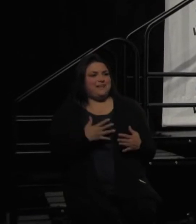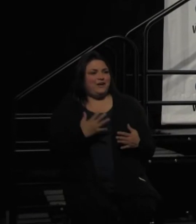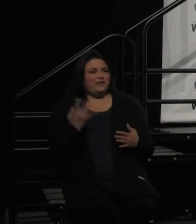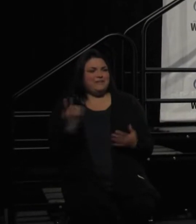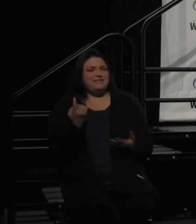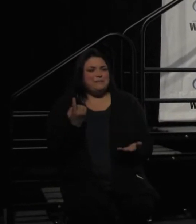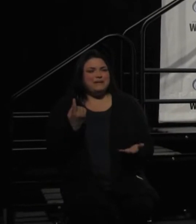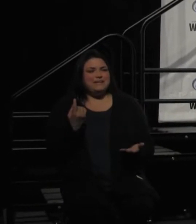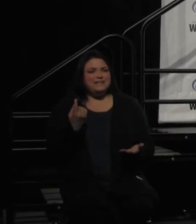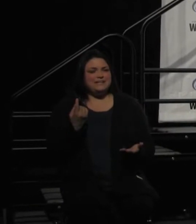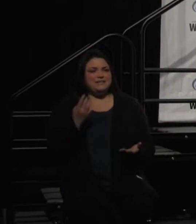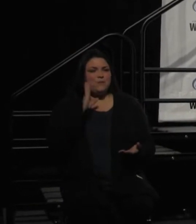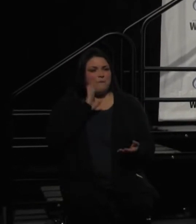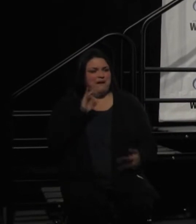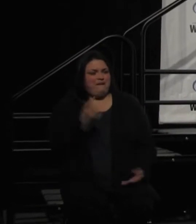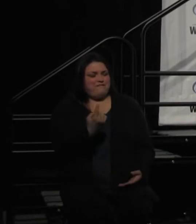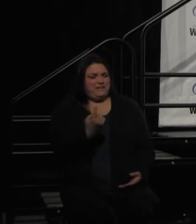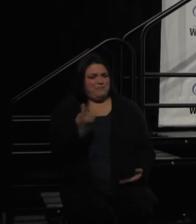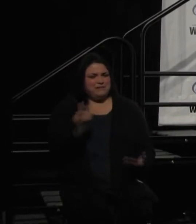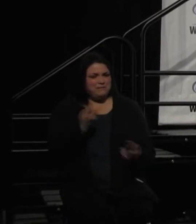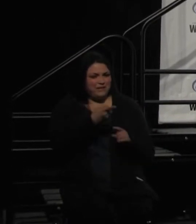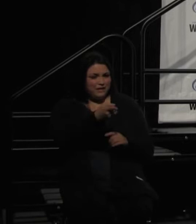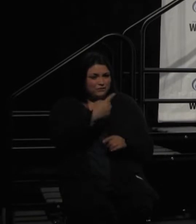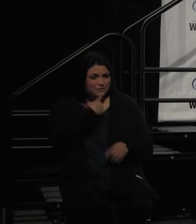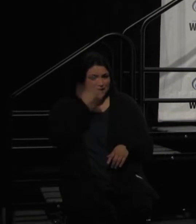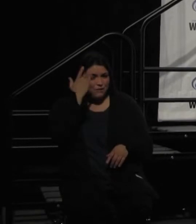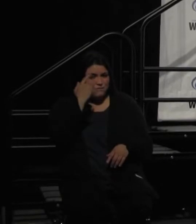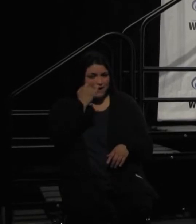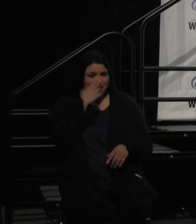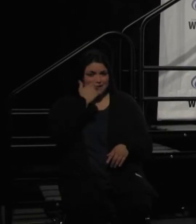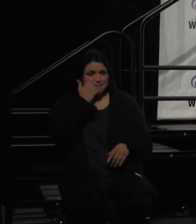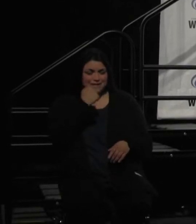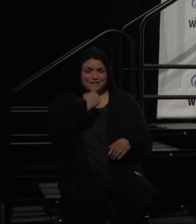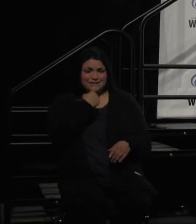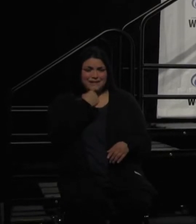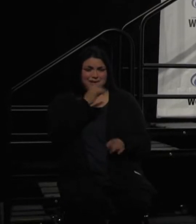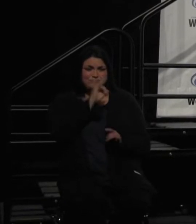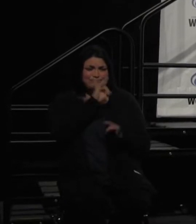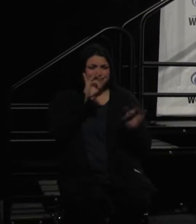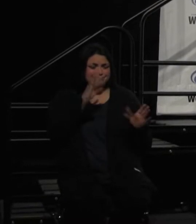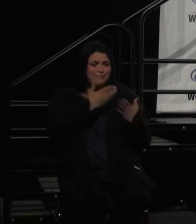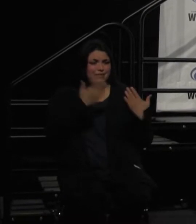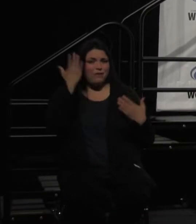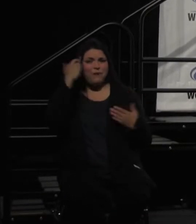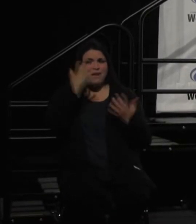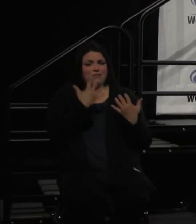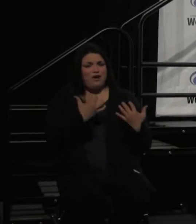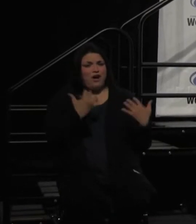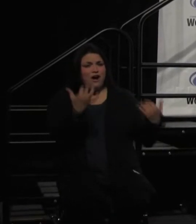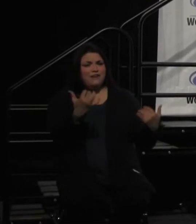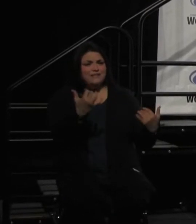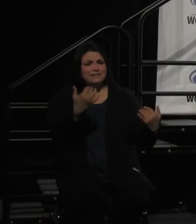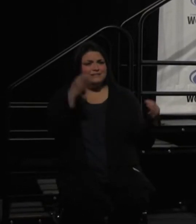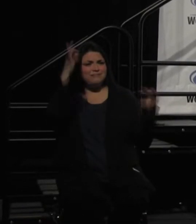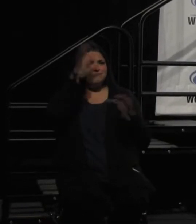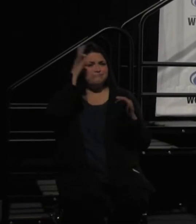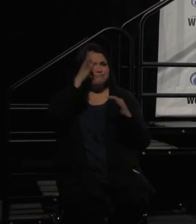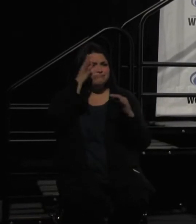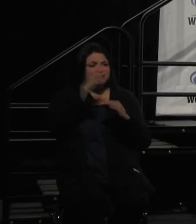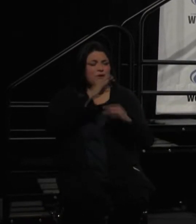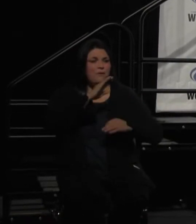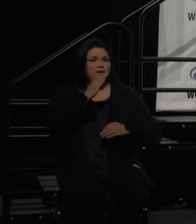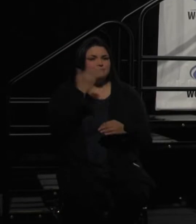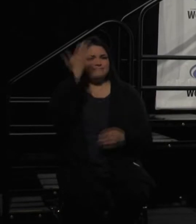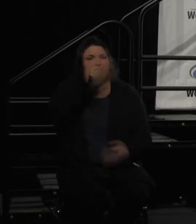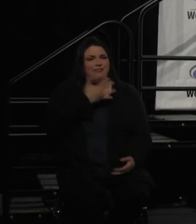is offended by something you say, because comedians say some pretty brutal stuff because in the audience, they don't know anything but